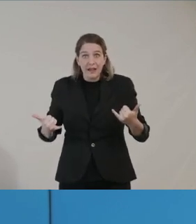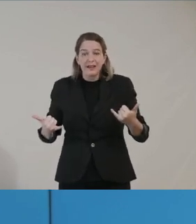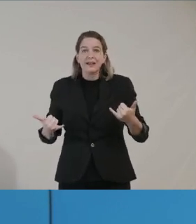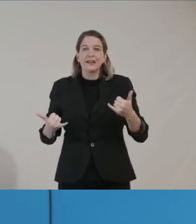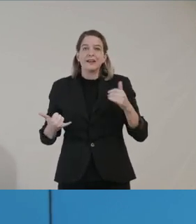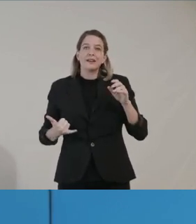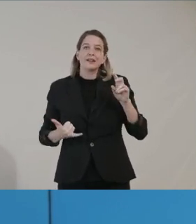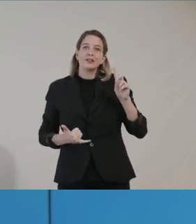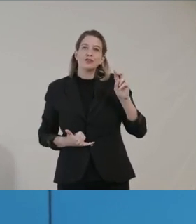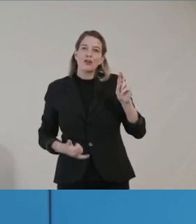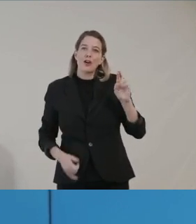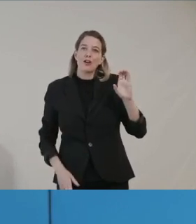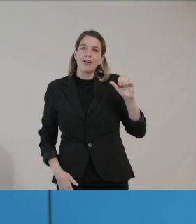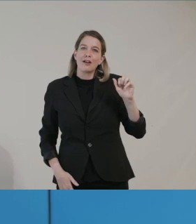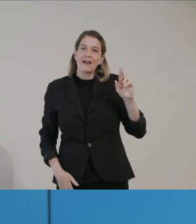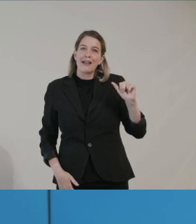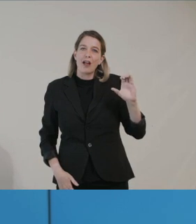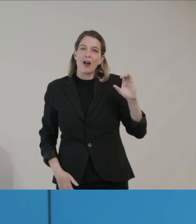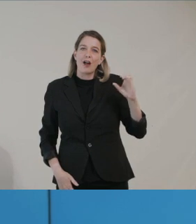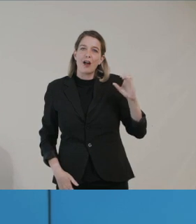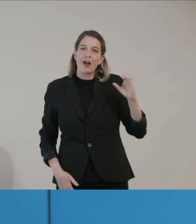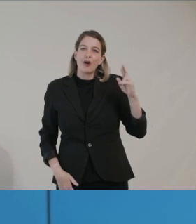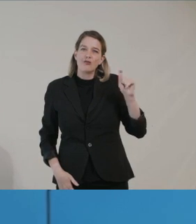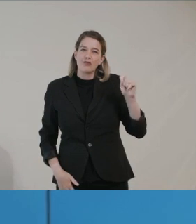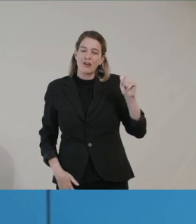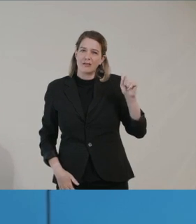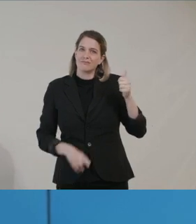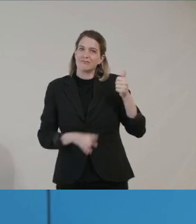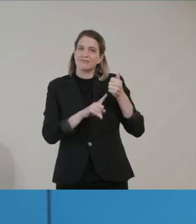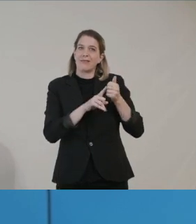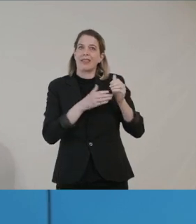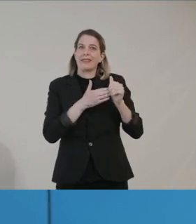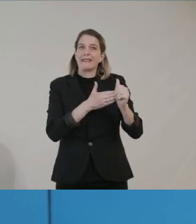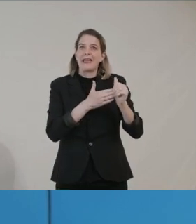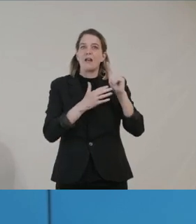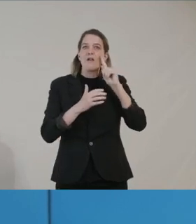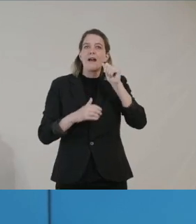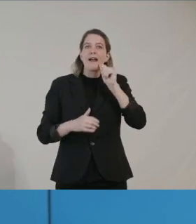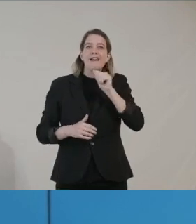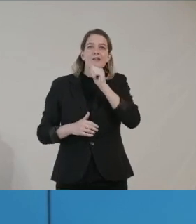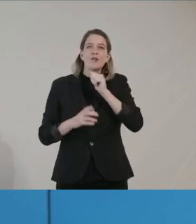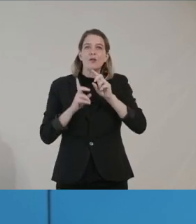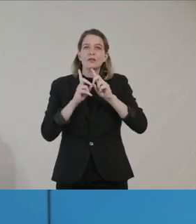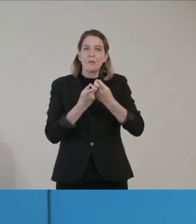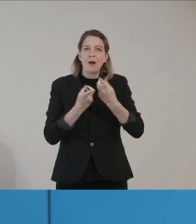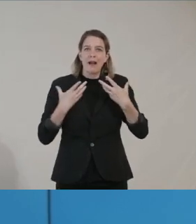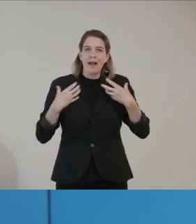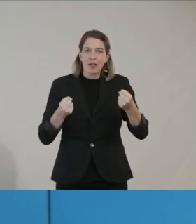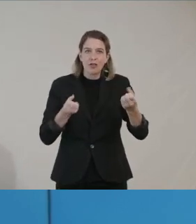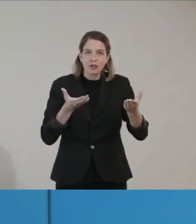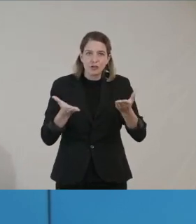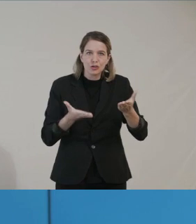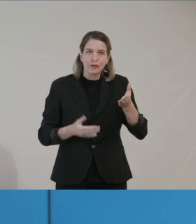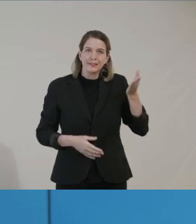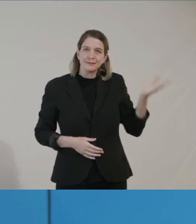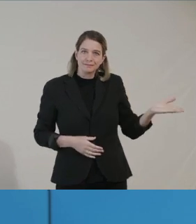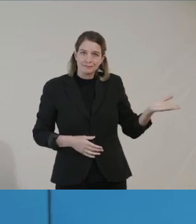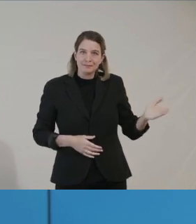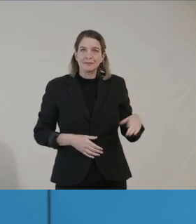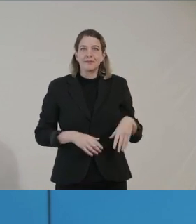Christ on my right, who leads the Arizona Department of Health Services. Major General Mick McGuire on my